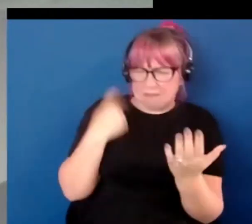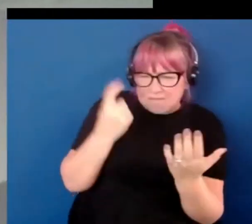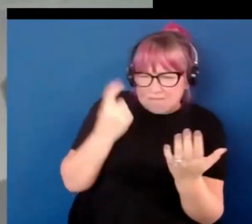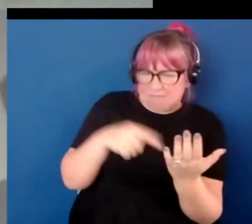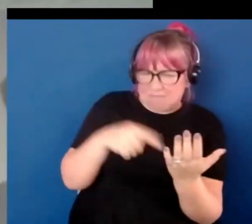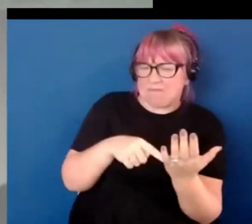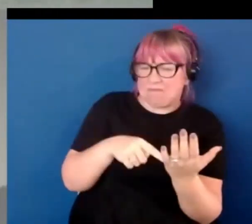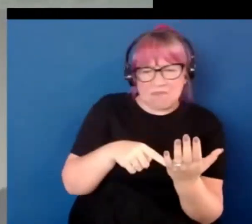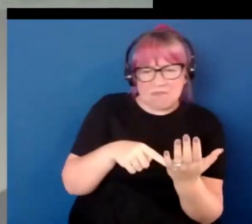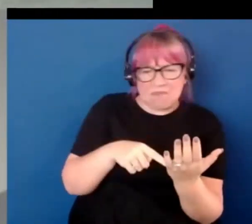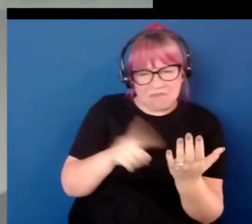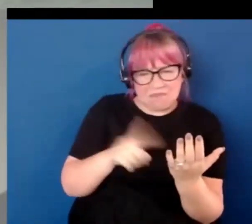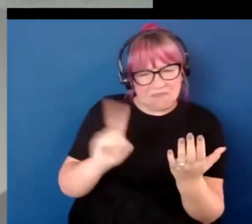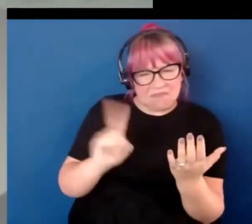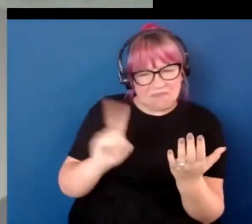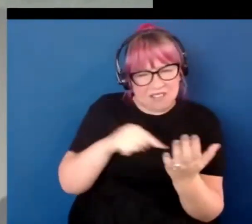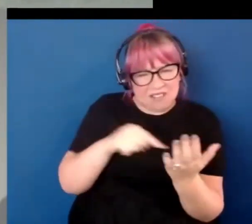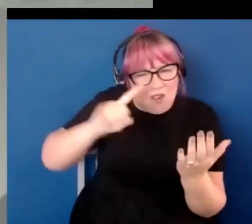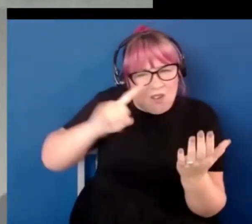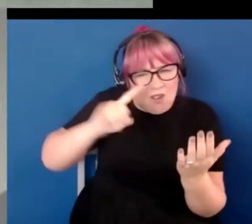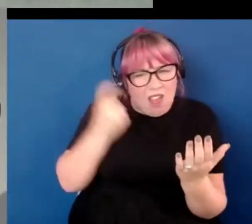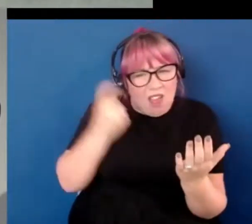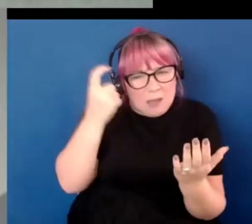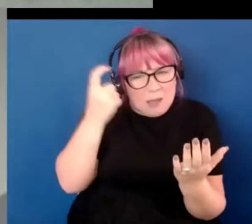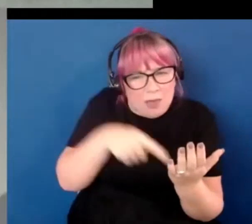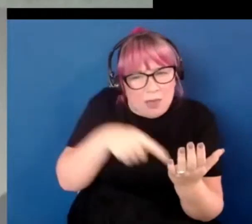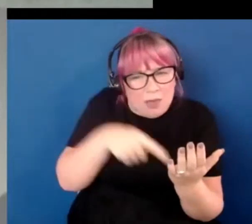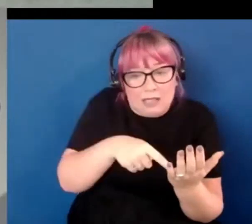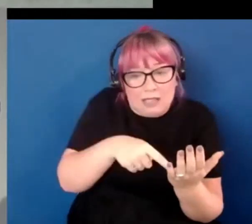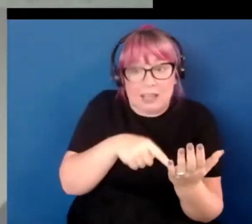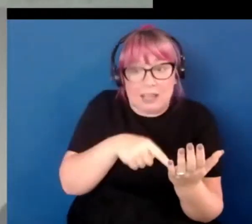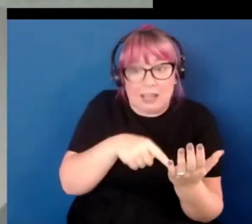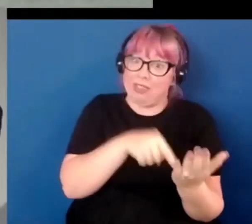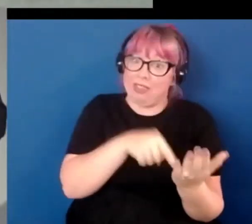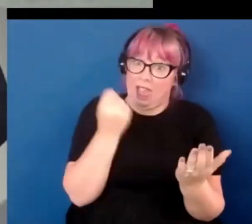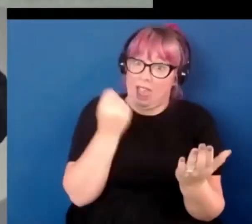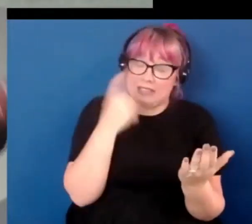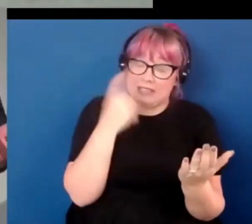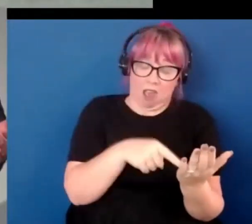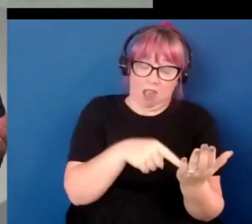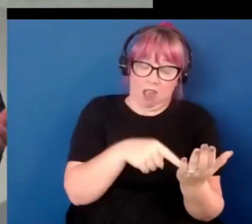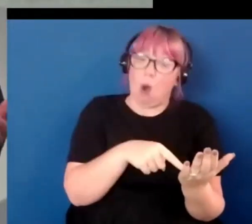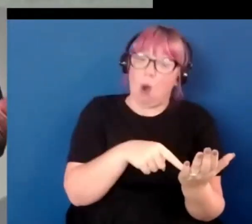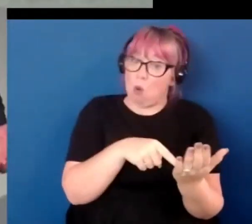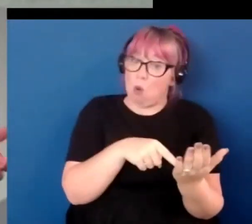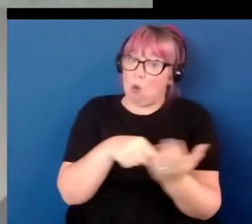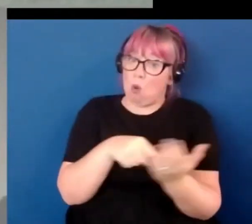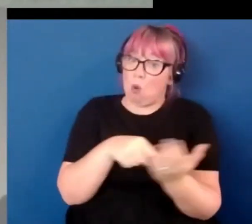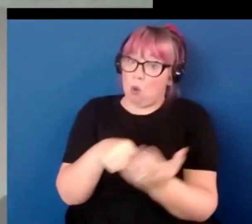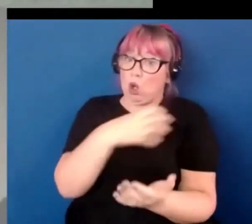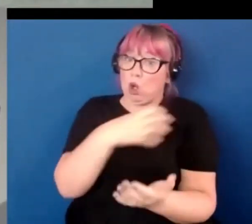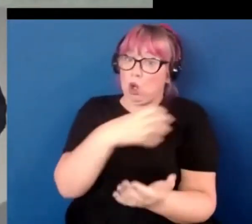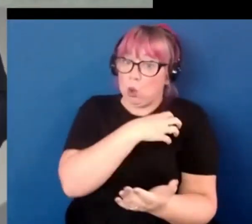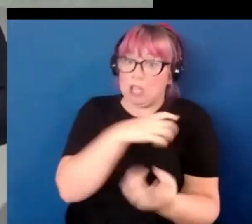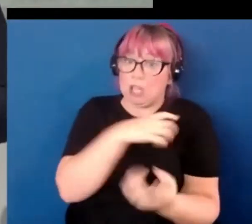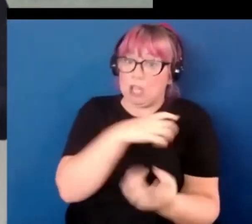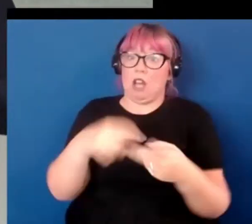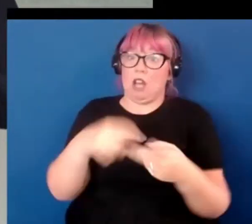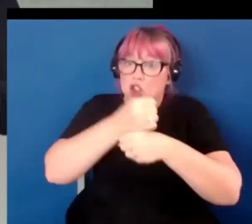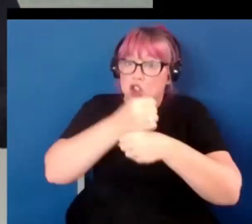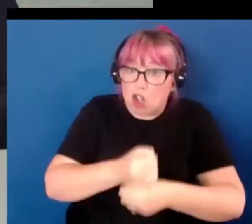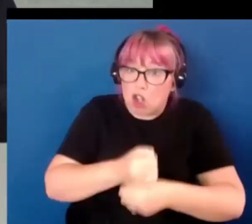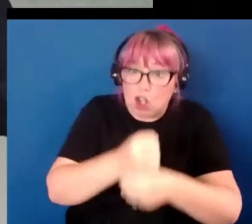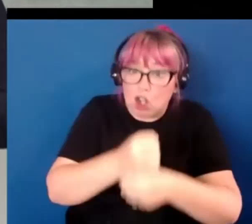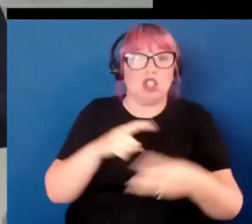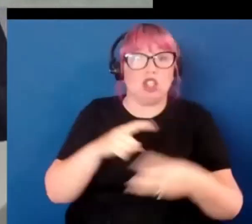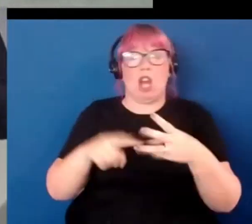it. But that idea was taken up by campaign groups, then unions, then churches, then community organisations. And